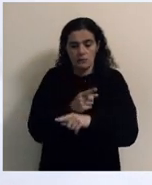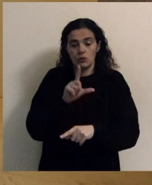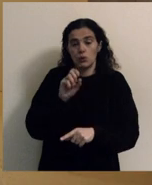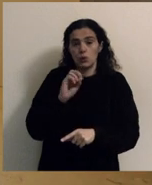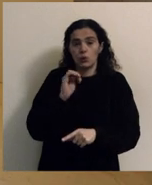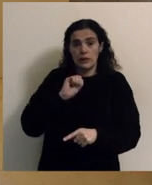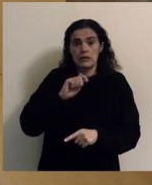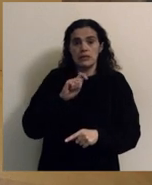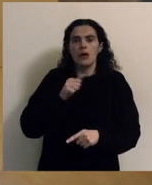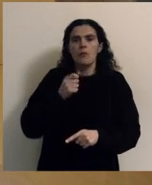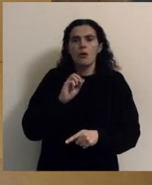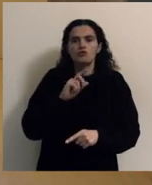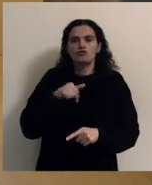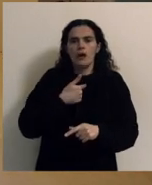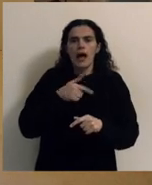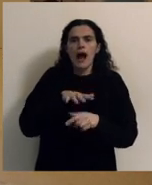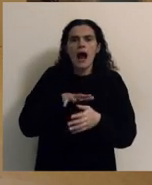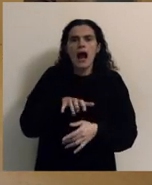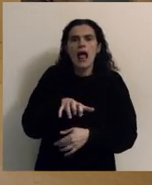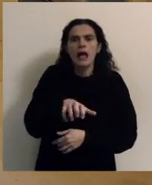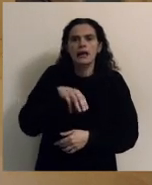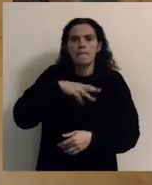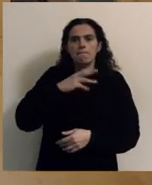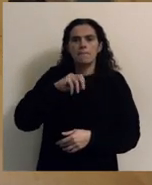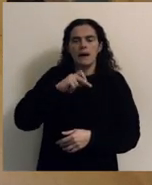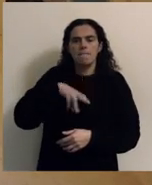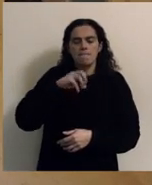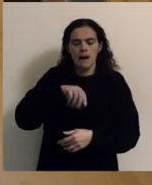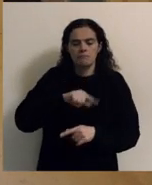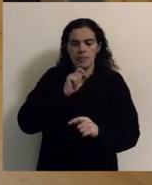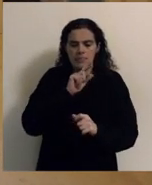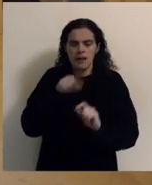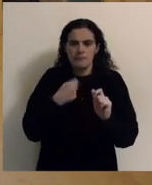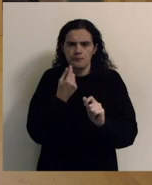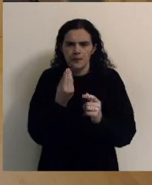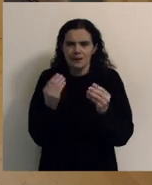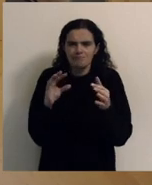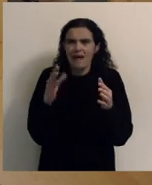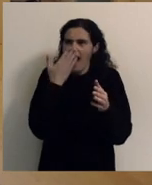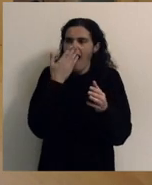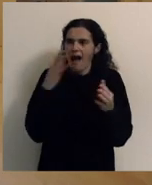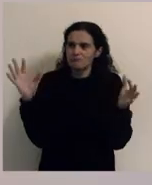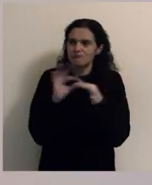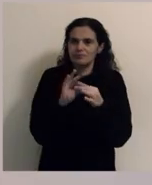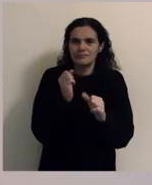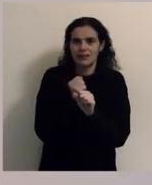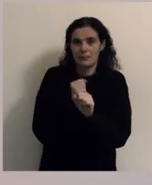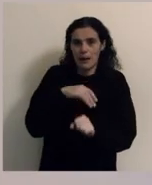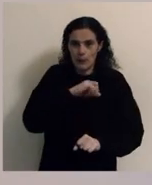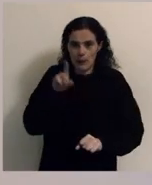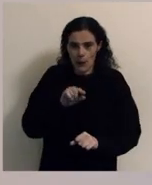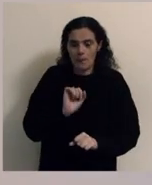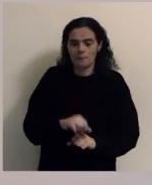Bourgeois spider, Maman, will, in a sense, enter into Miró's work.